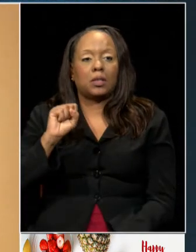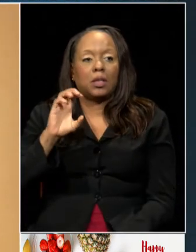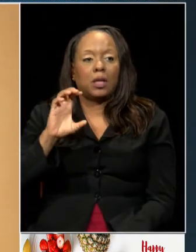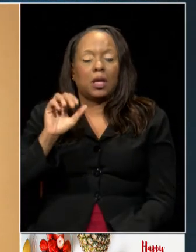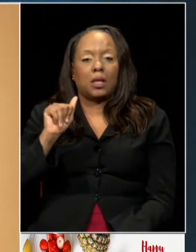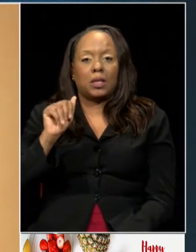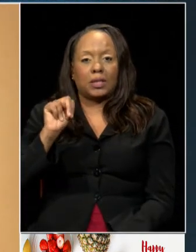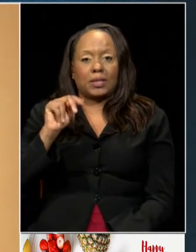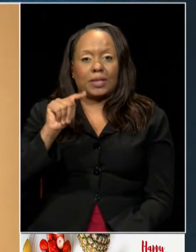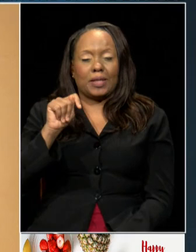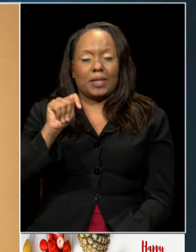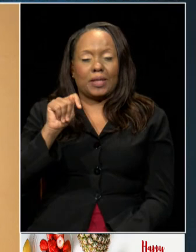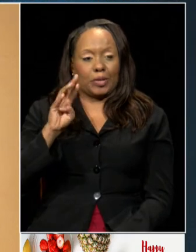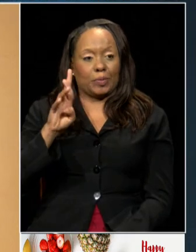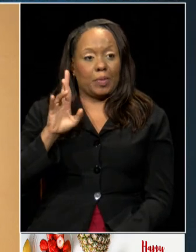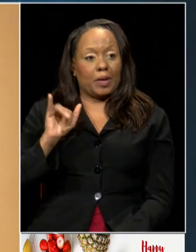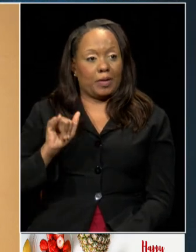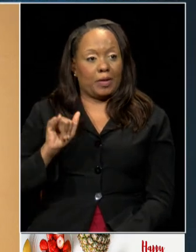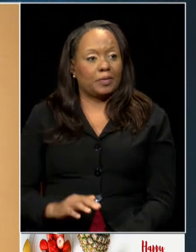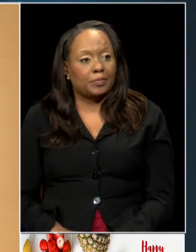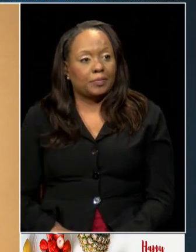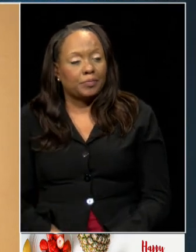the vitamin K.